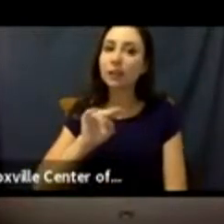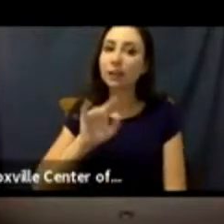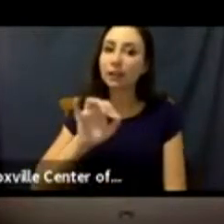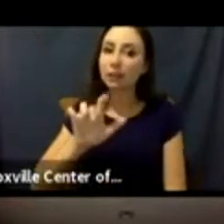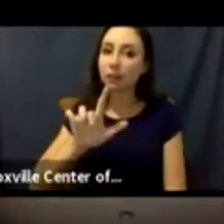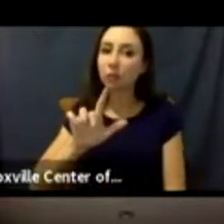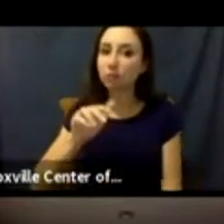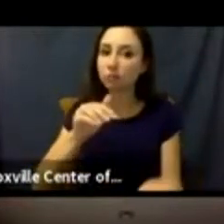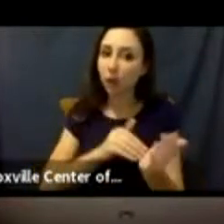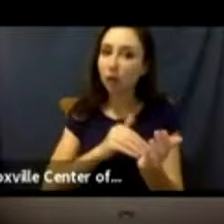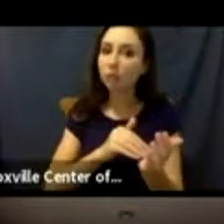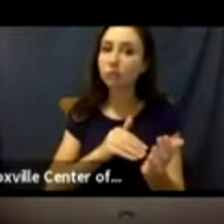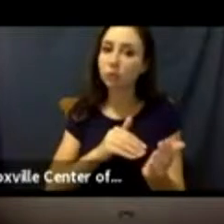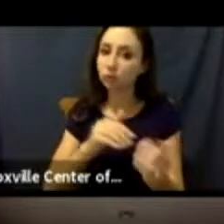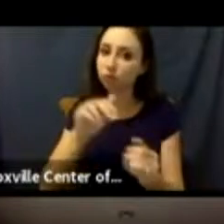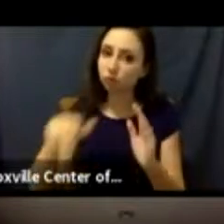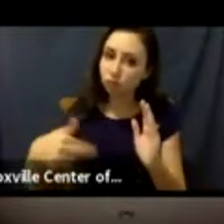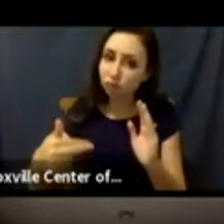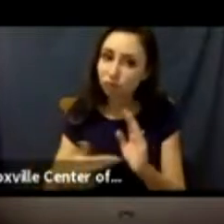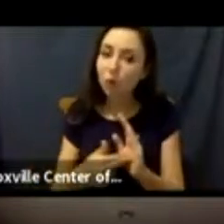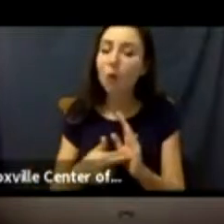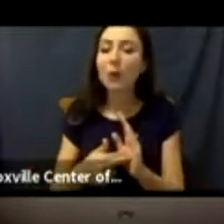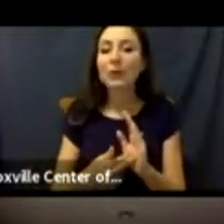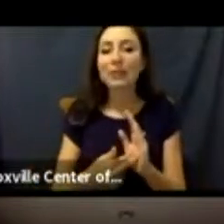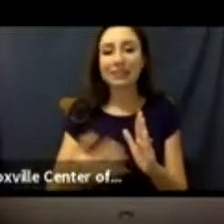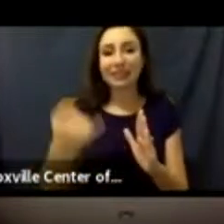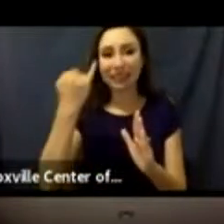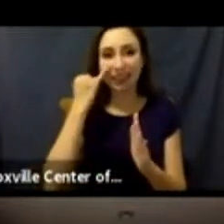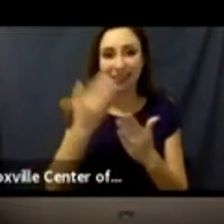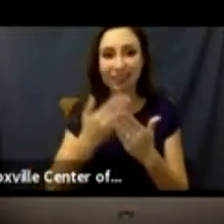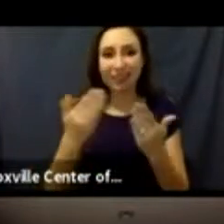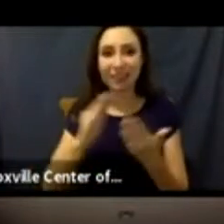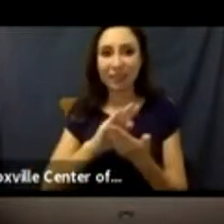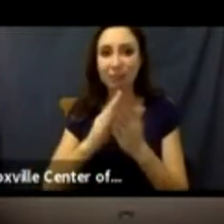time that, you know, if things do get worse, if